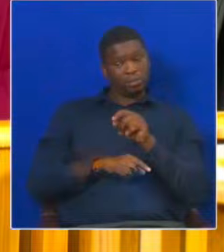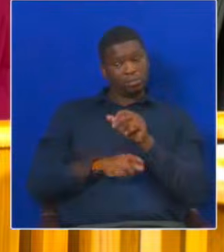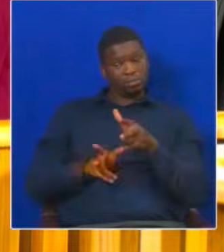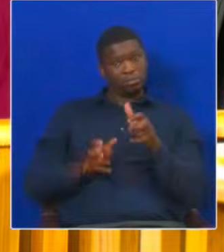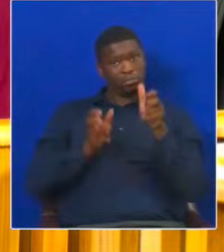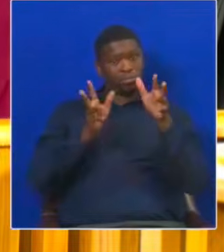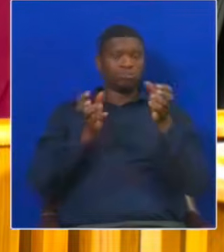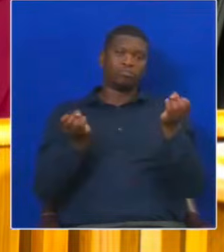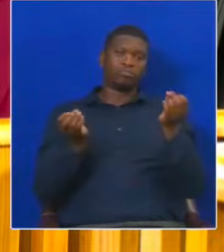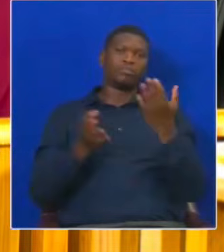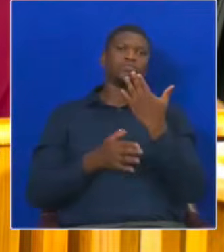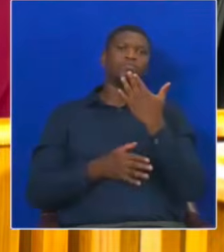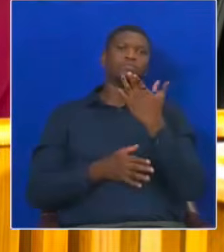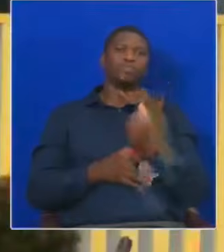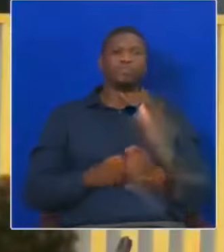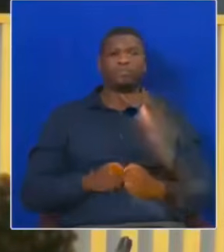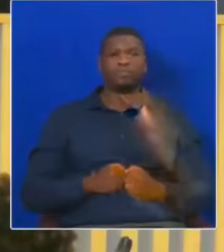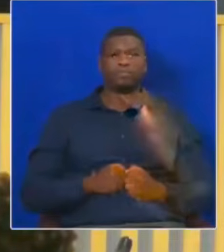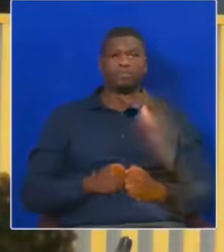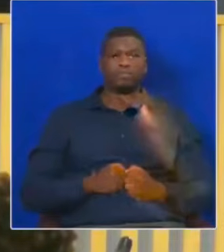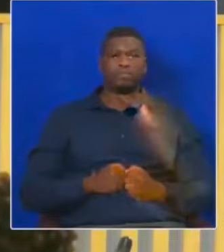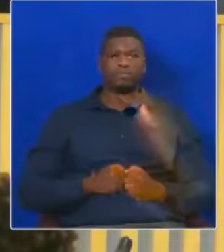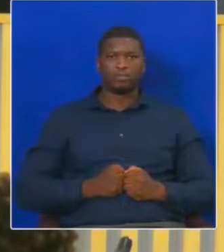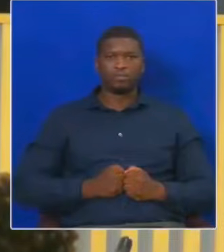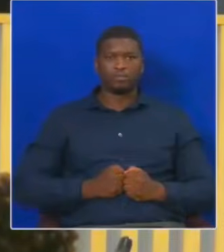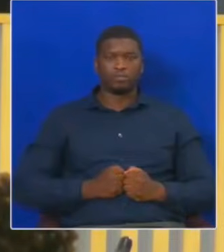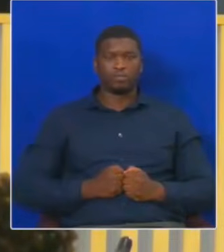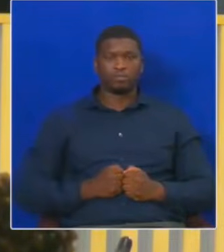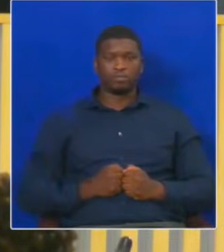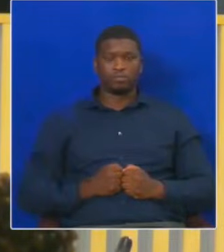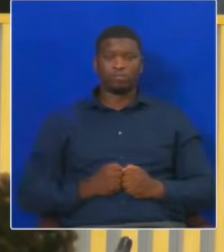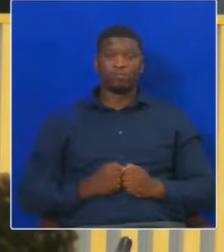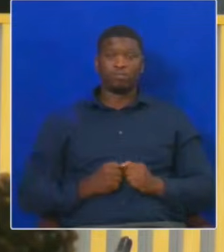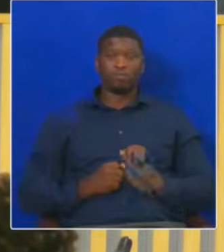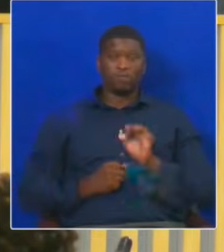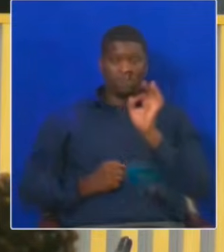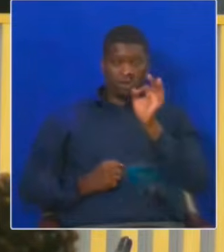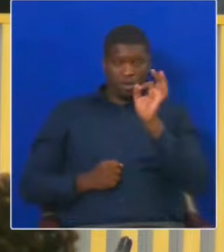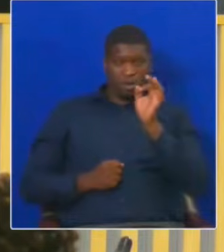you. That is correct,